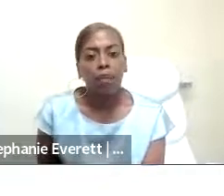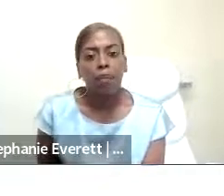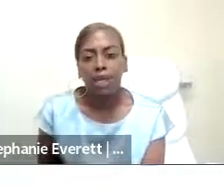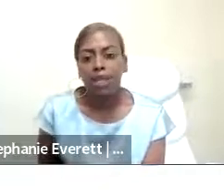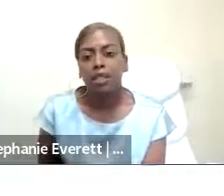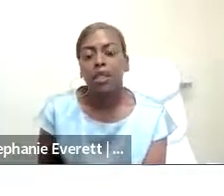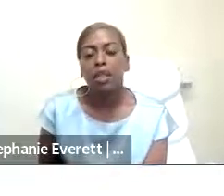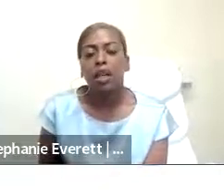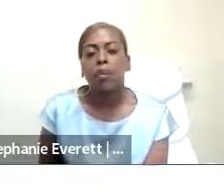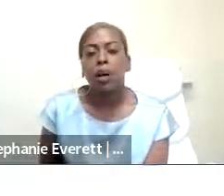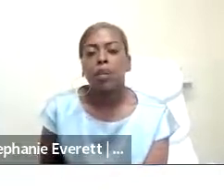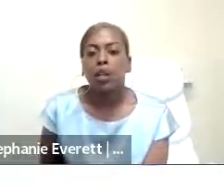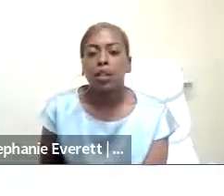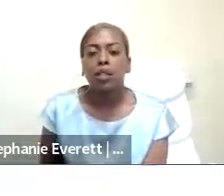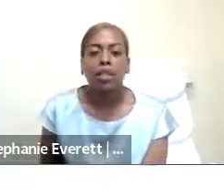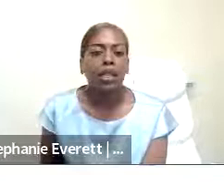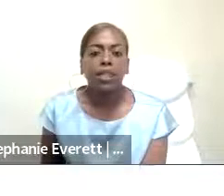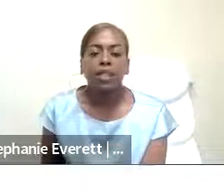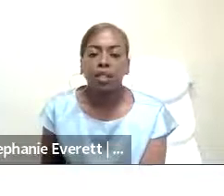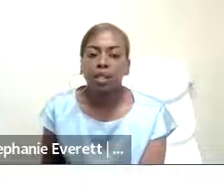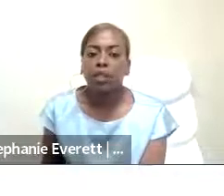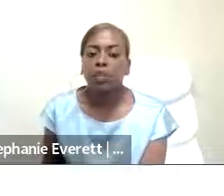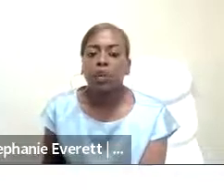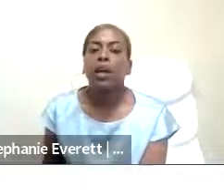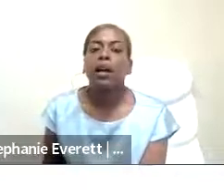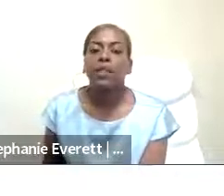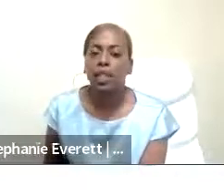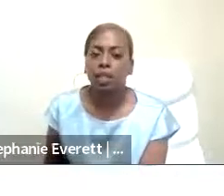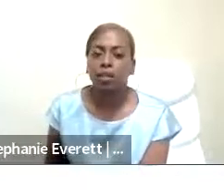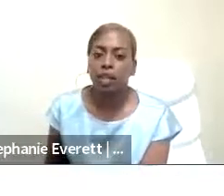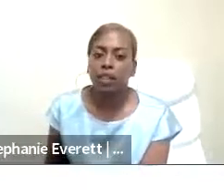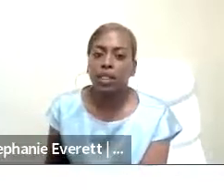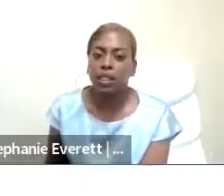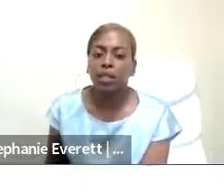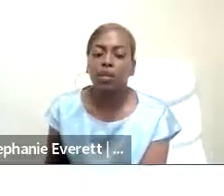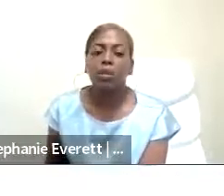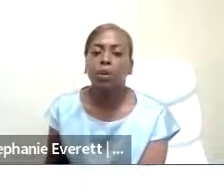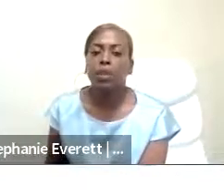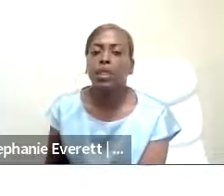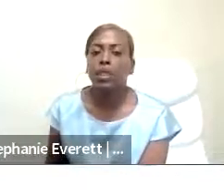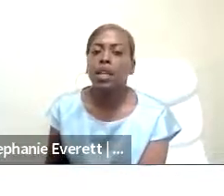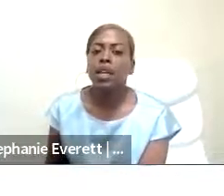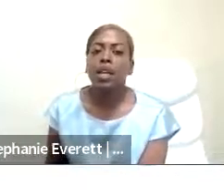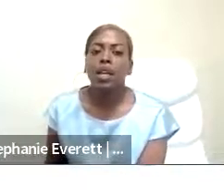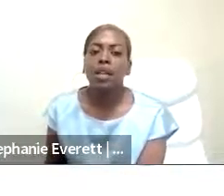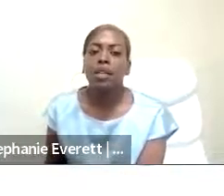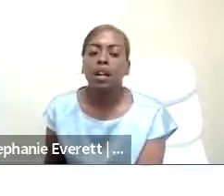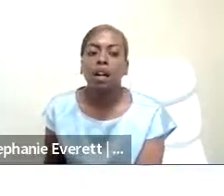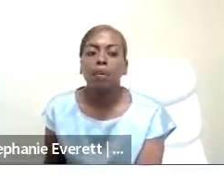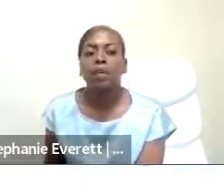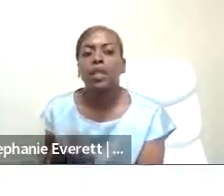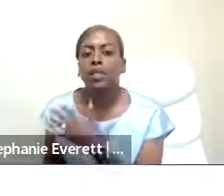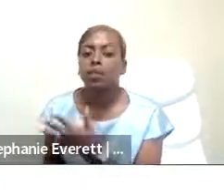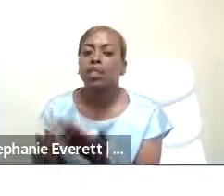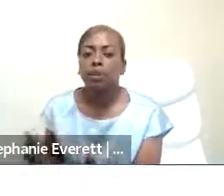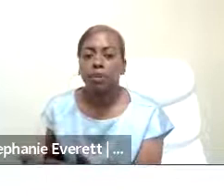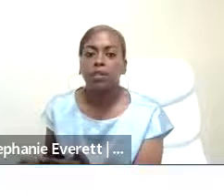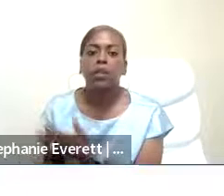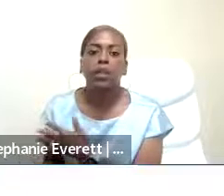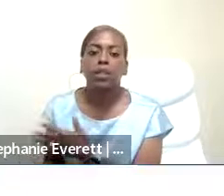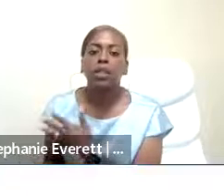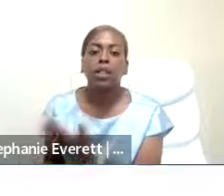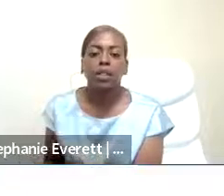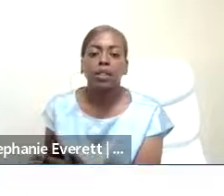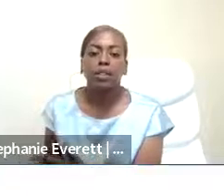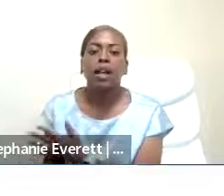board meets, about what the 90 days looks for us. But we have started those conversations with the Post Commission, and they seem receptive